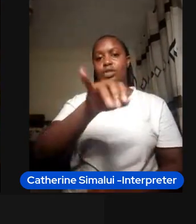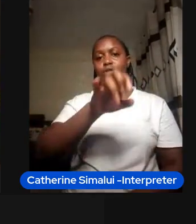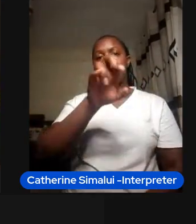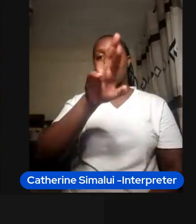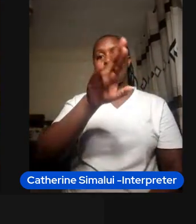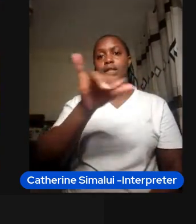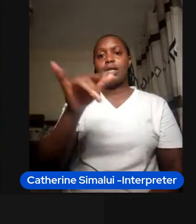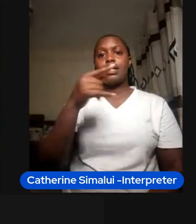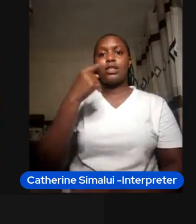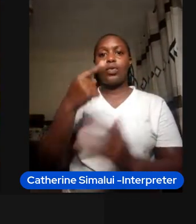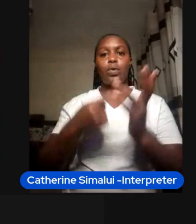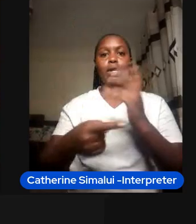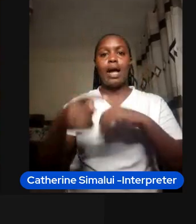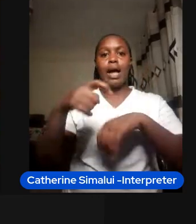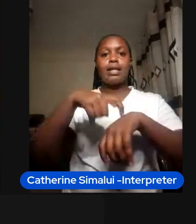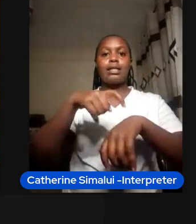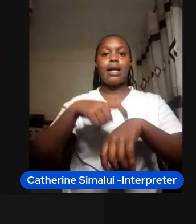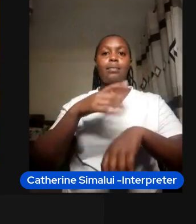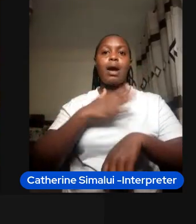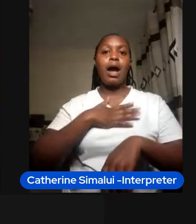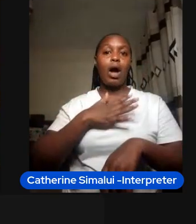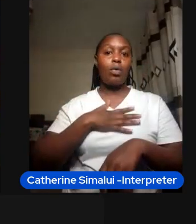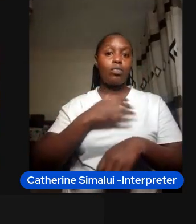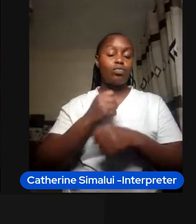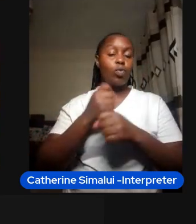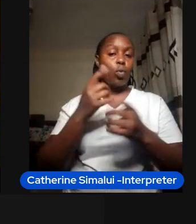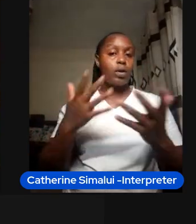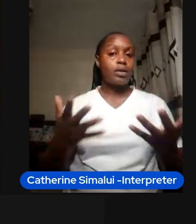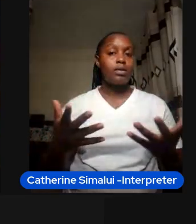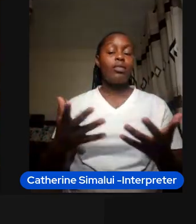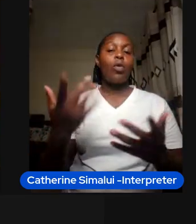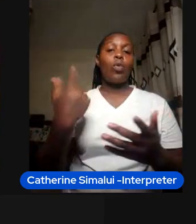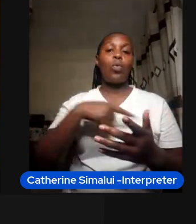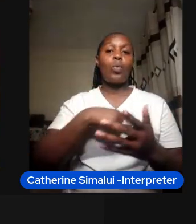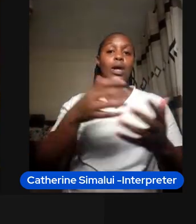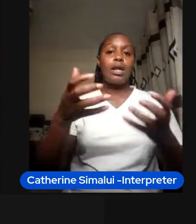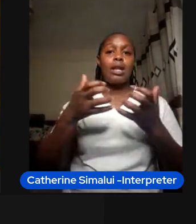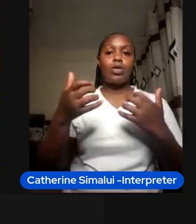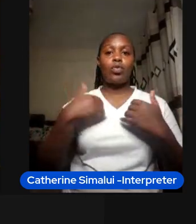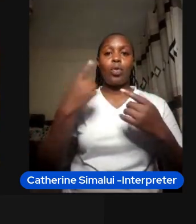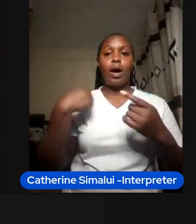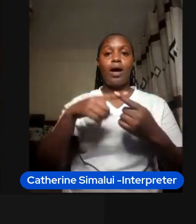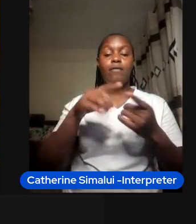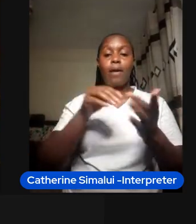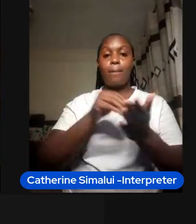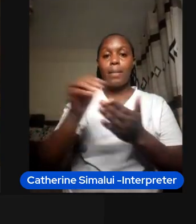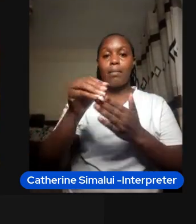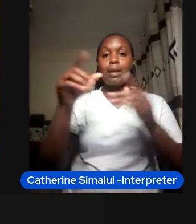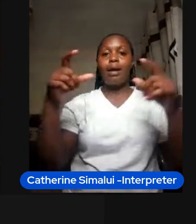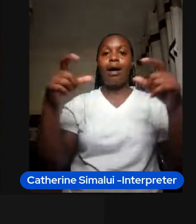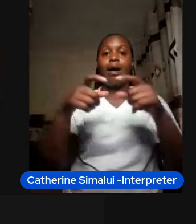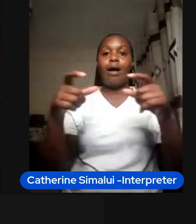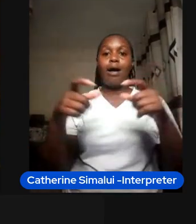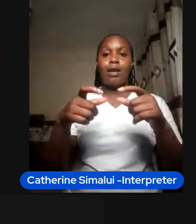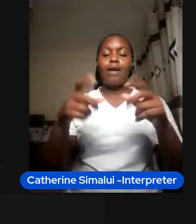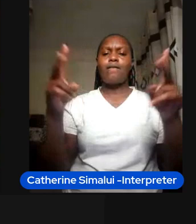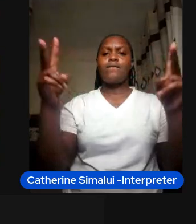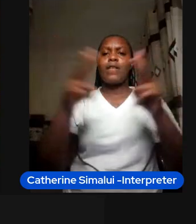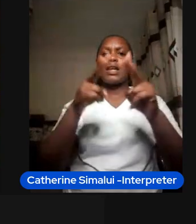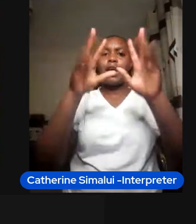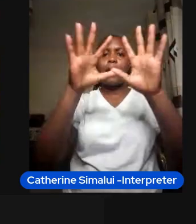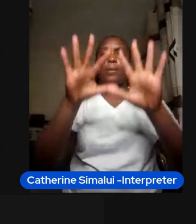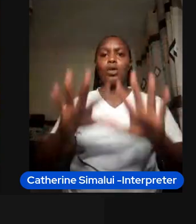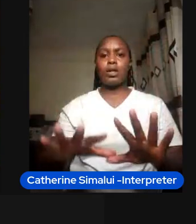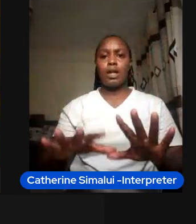also we had Zipporah saying that you need to have a red card, which is very true. So it's all about knowing your